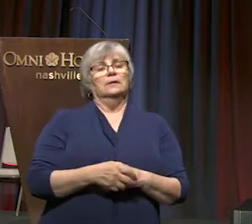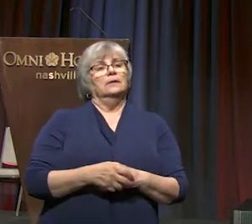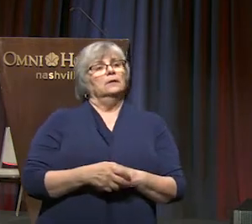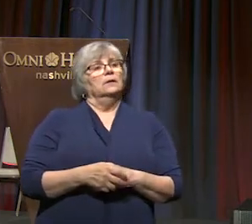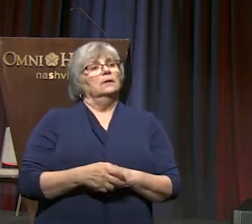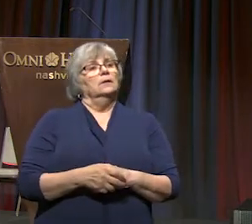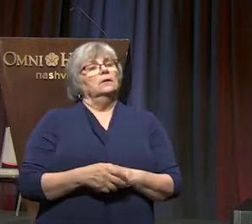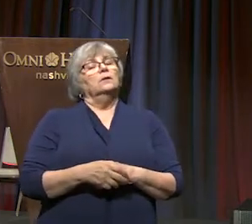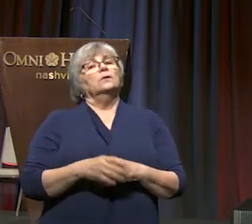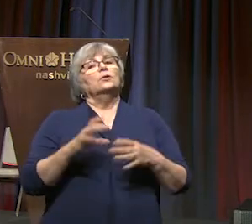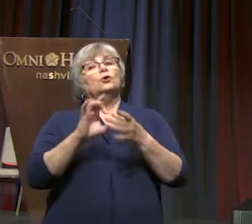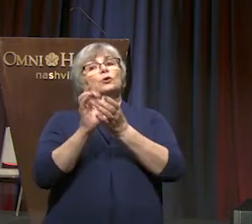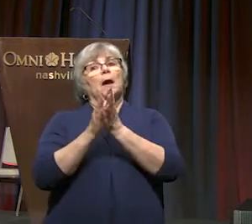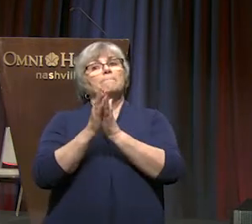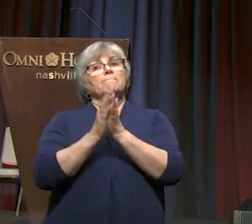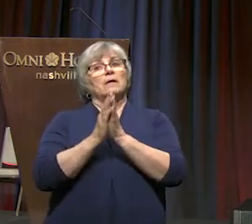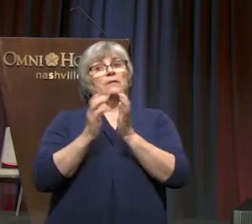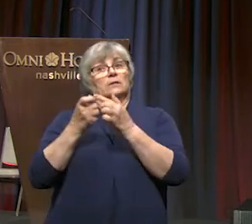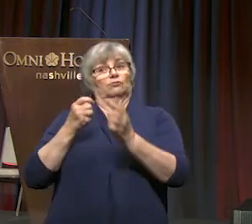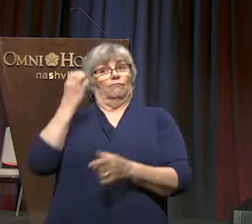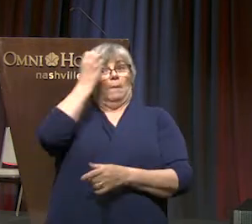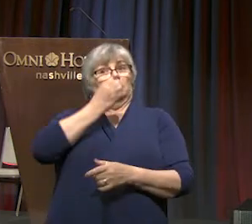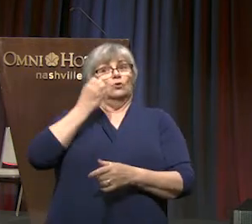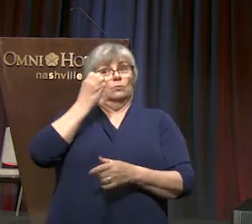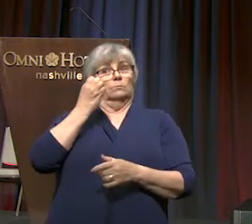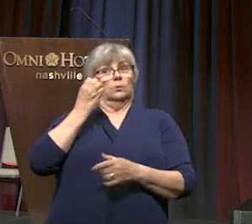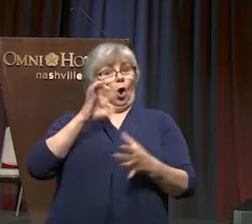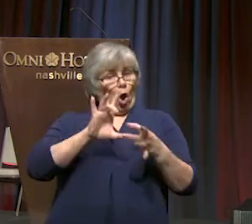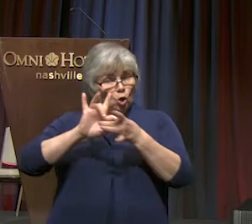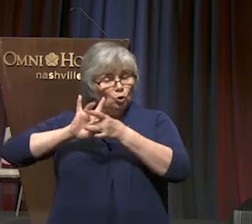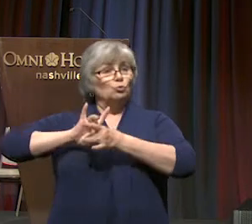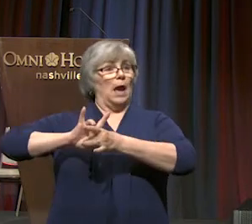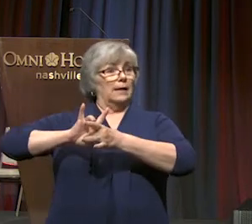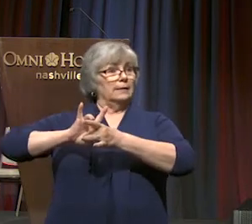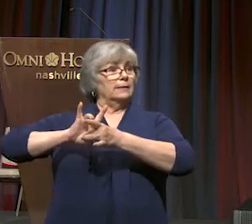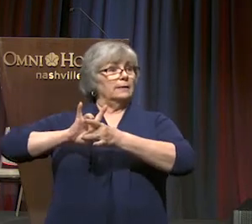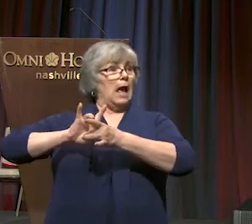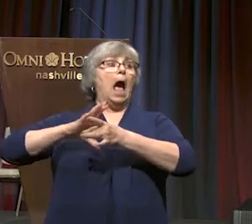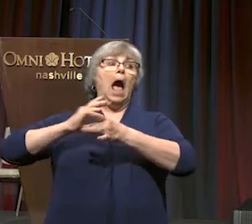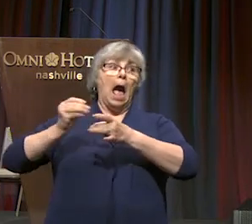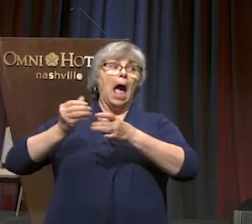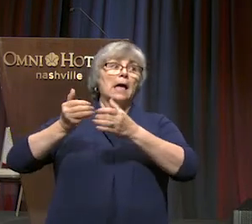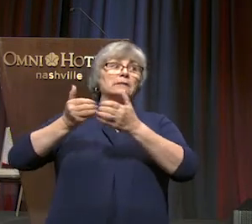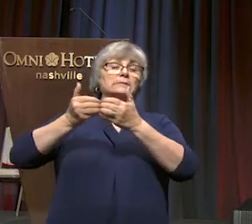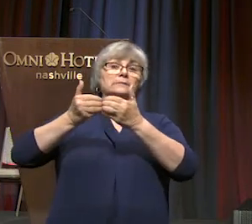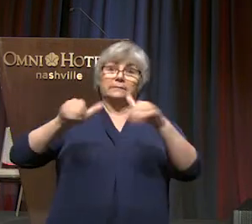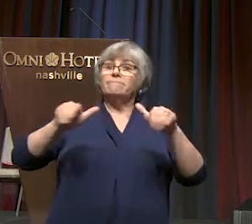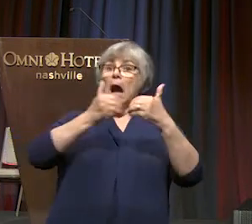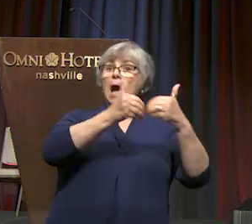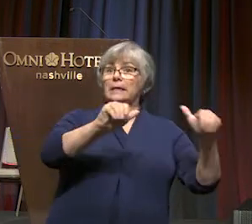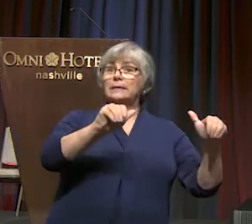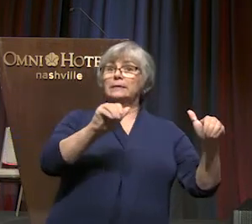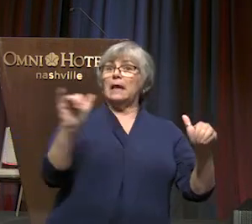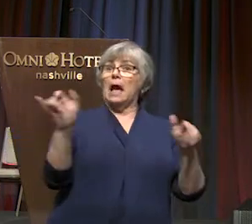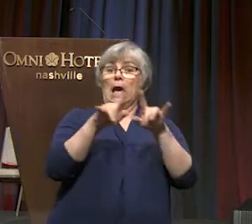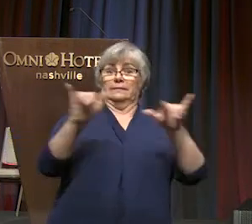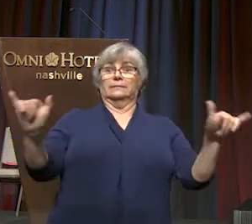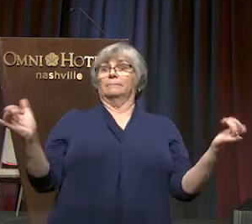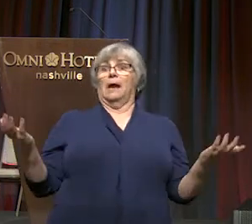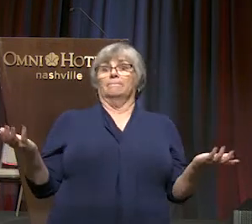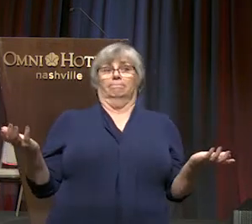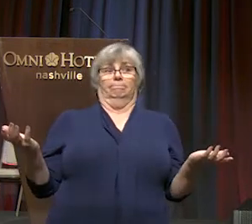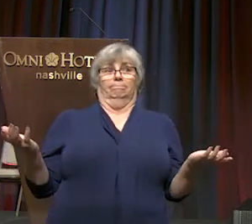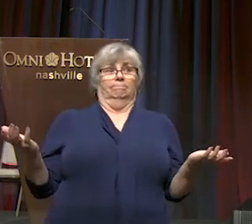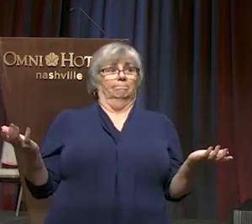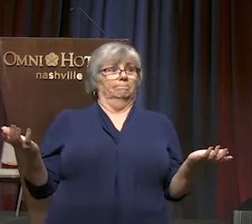The United Methodists of Europe are united and divided at the same time.